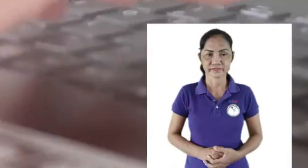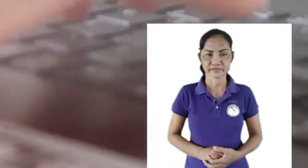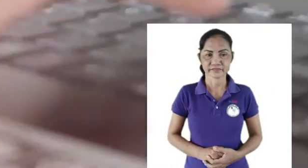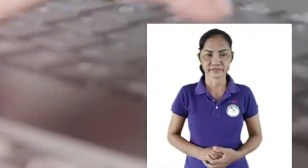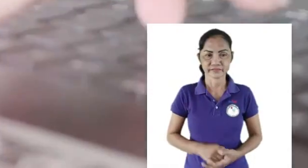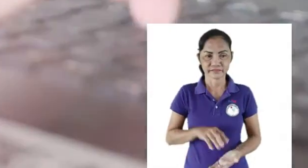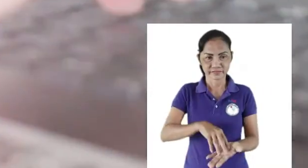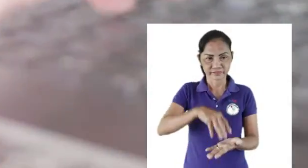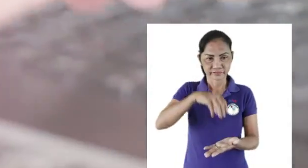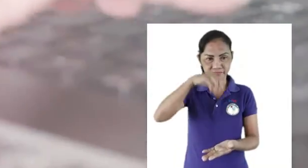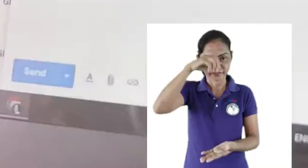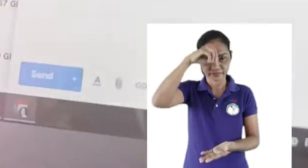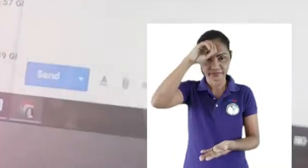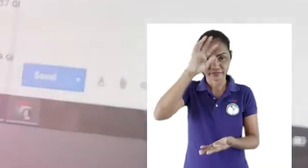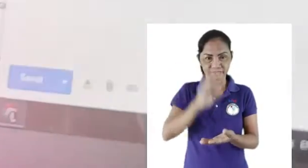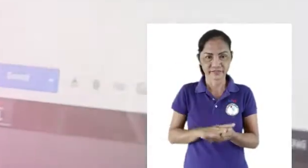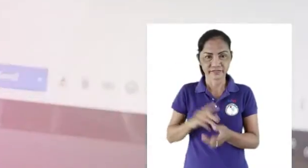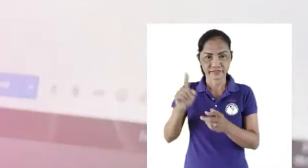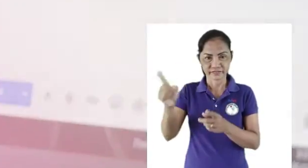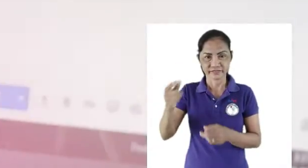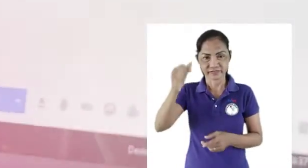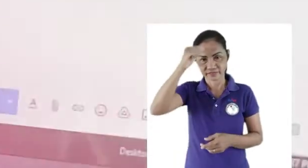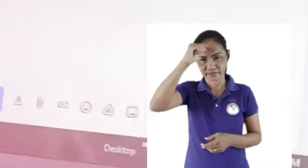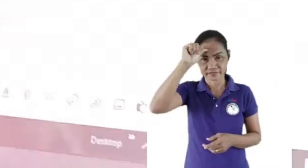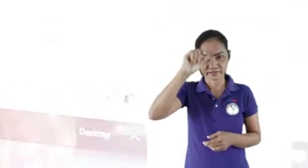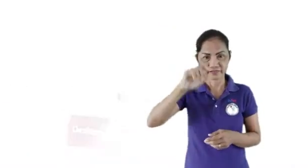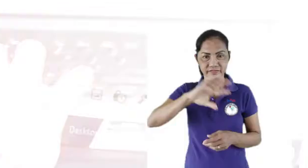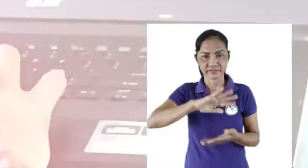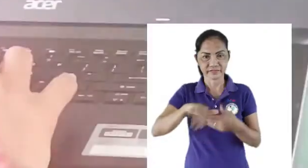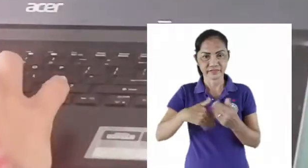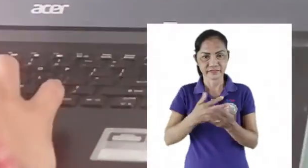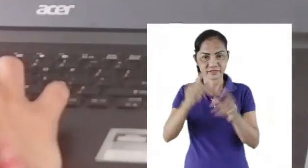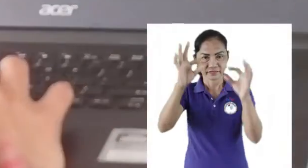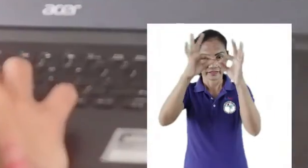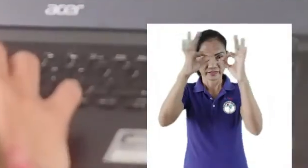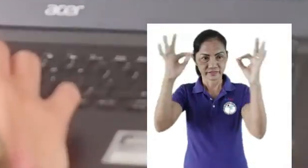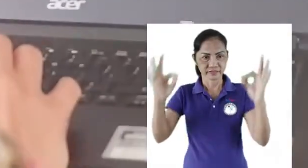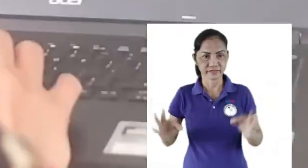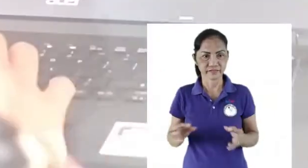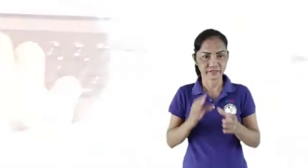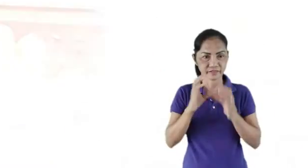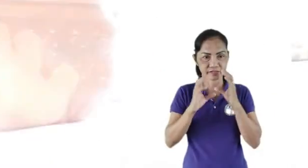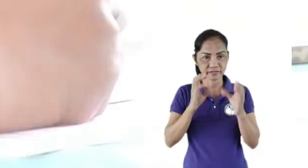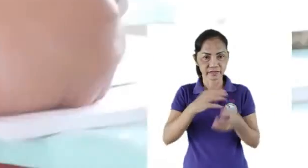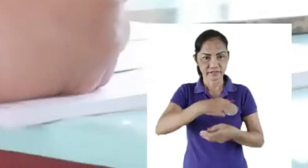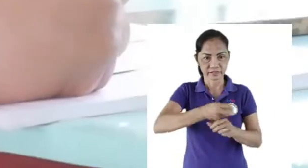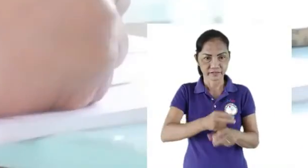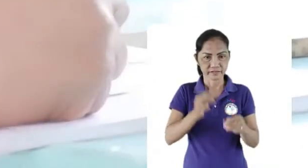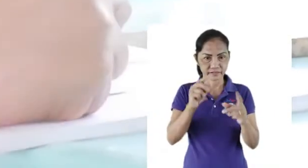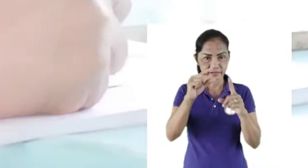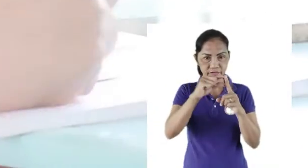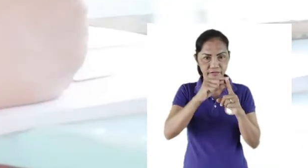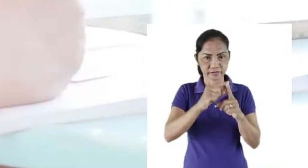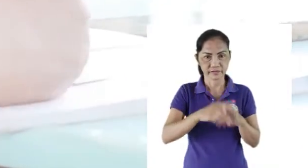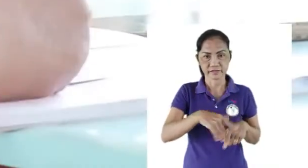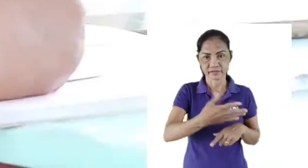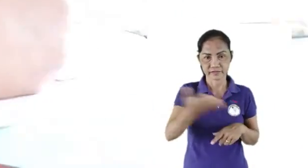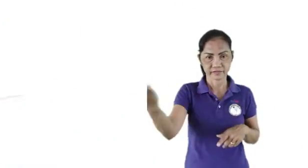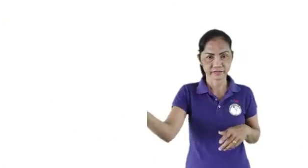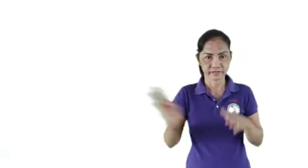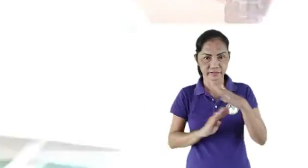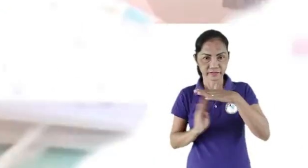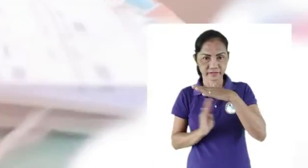As a learner, you have to remember that all forms of communication are made up of words. They are considered the